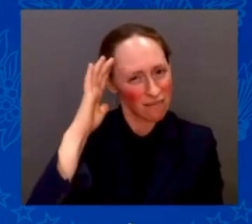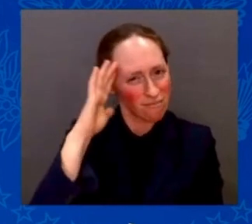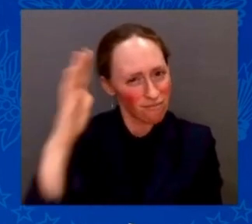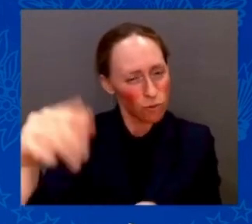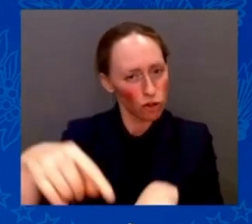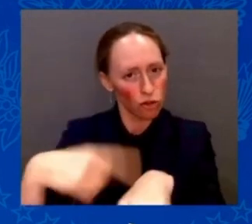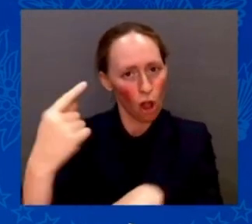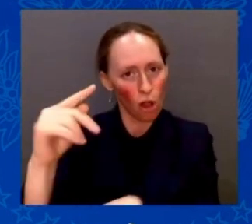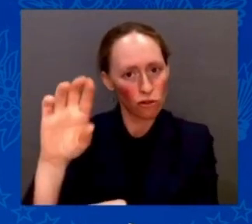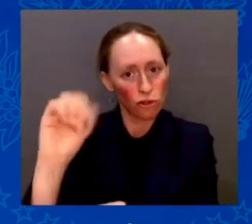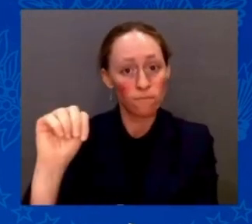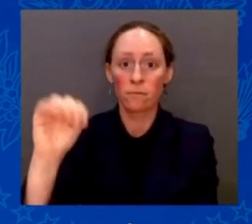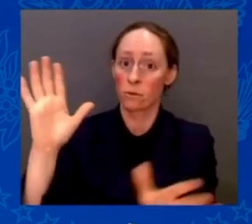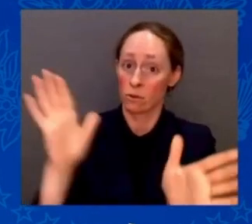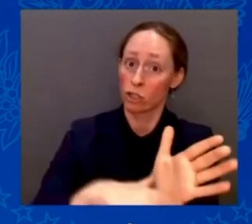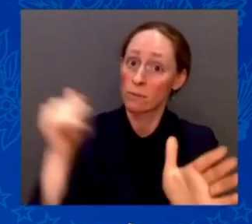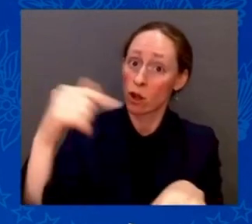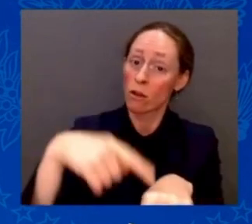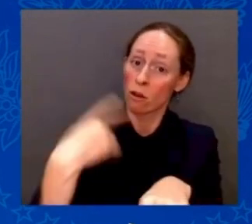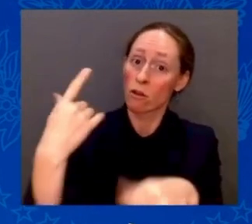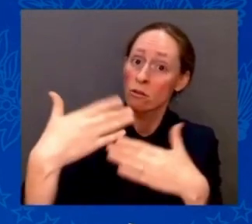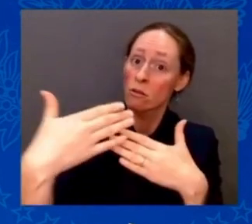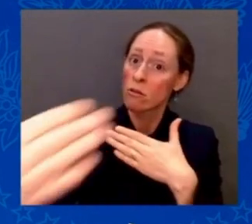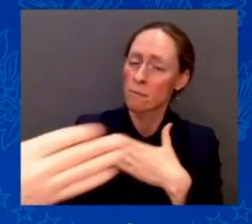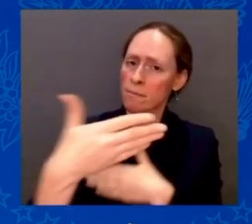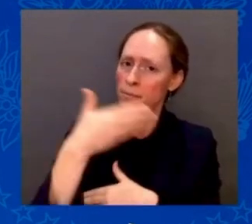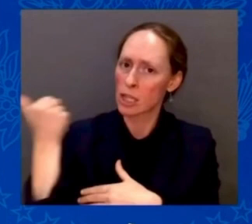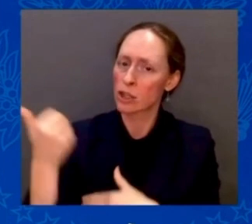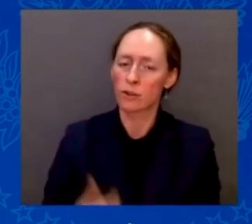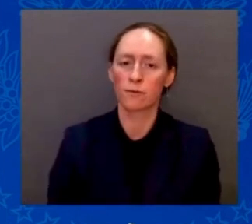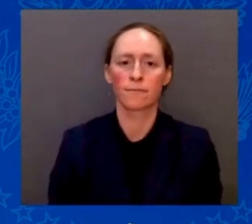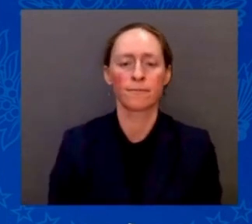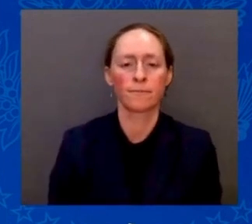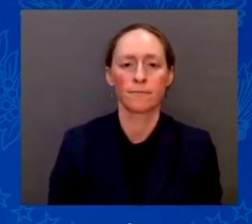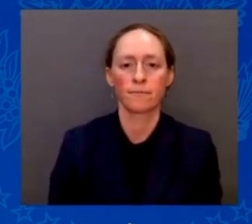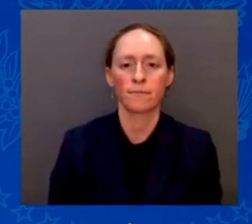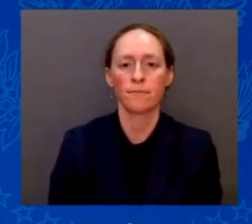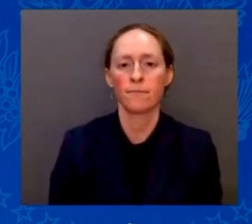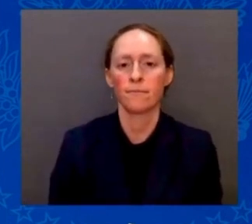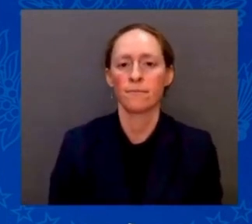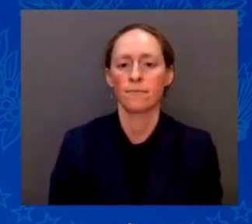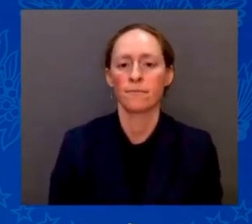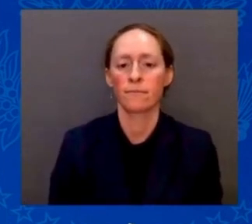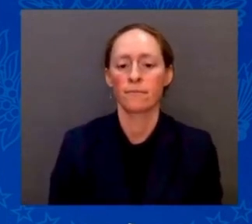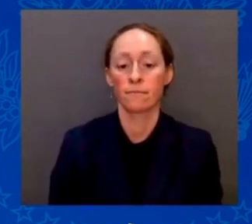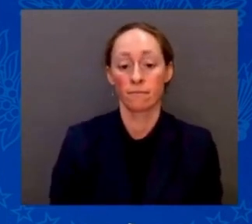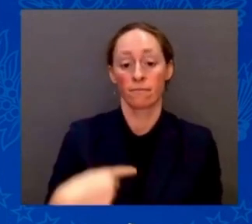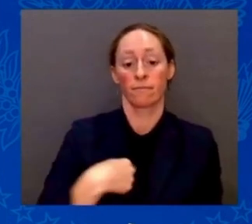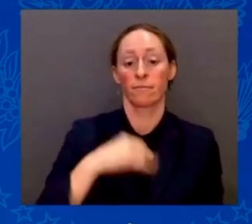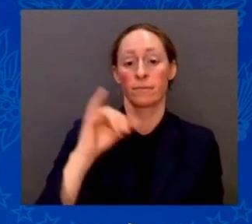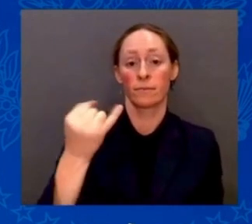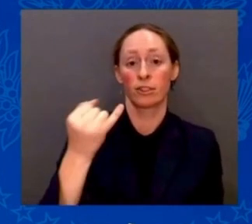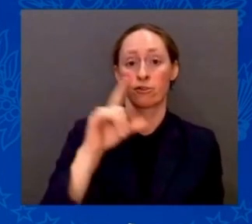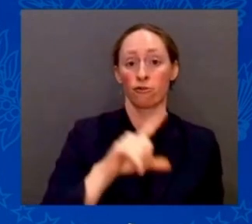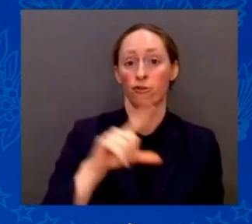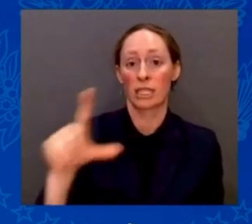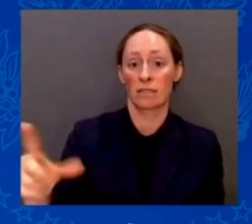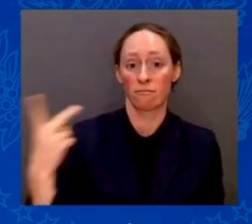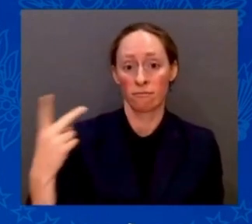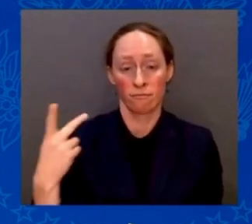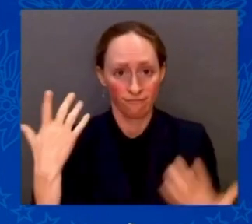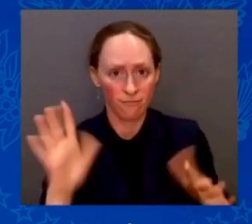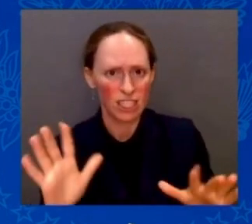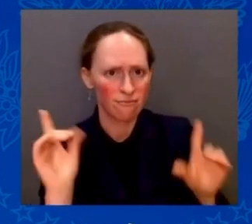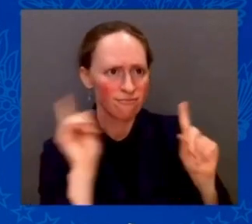saw firsthand the magnitude of the loss. Your lives have been dramatically changed. If anybody in Maui is listening, you've